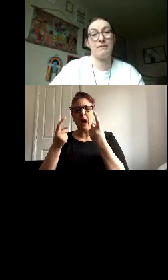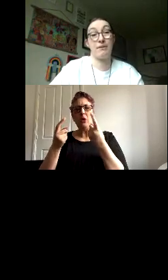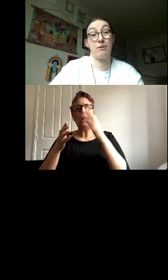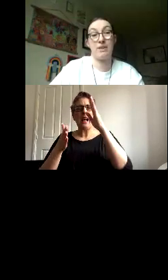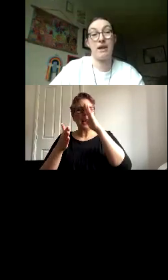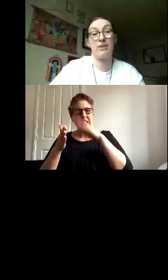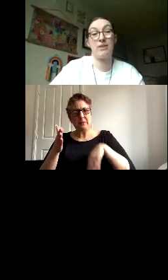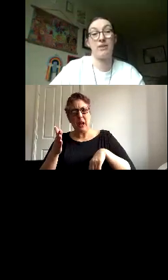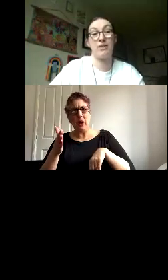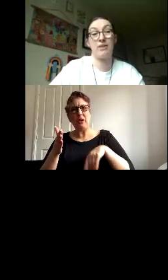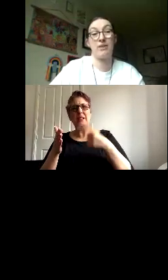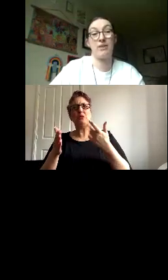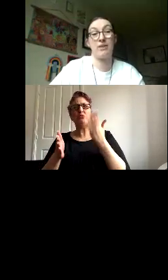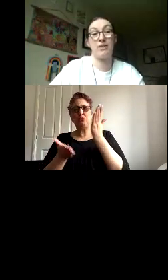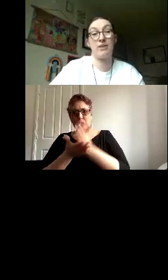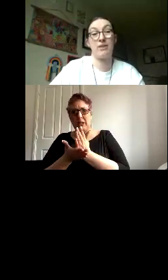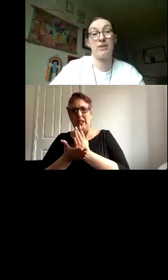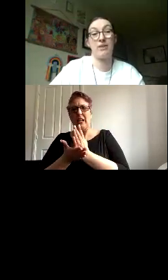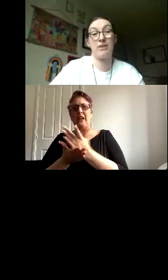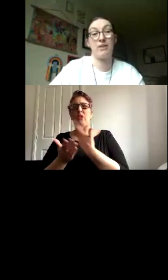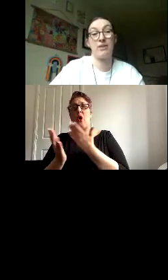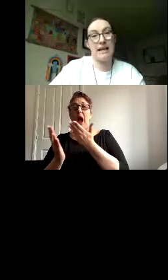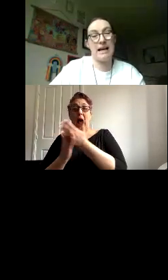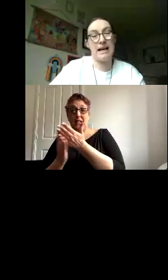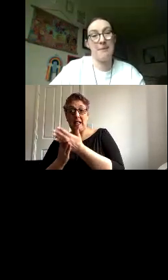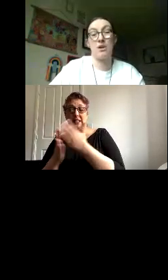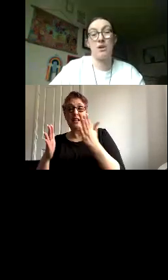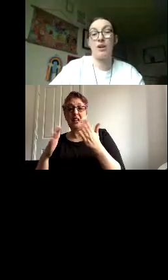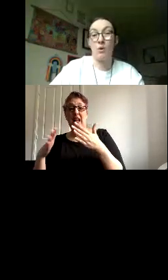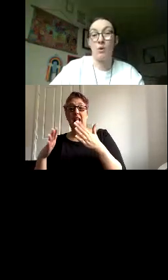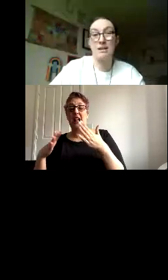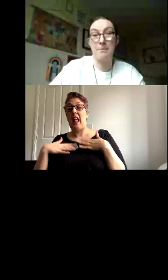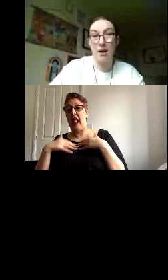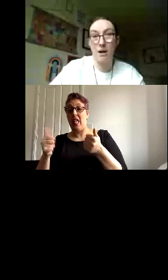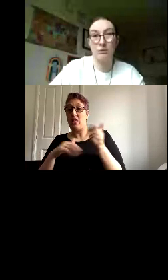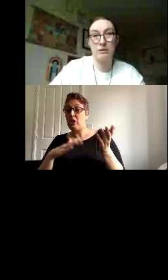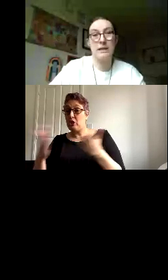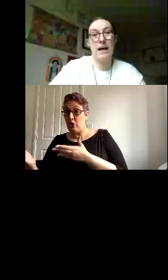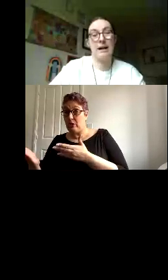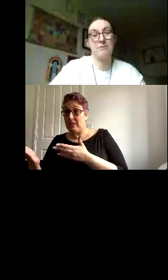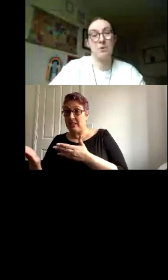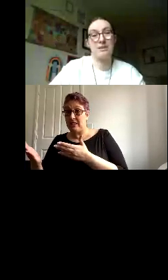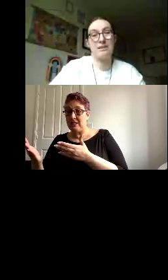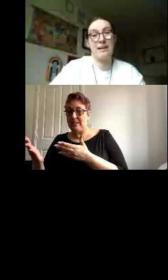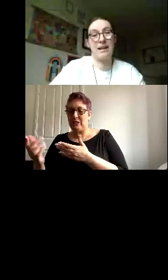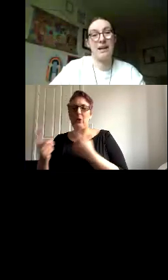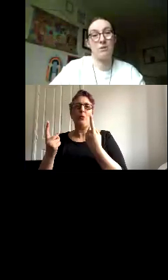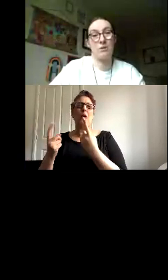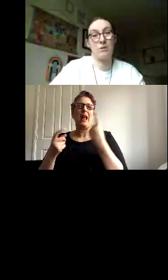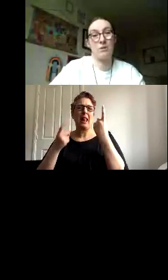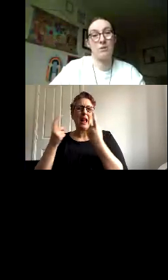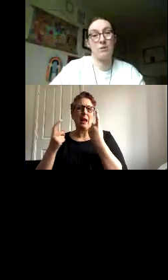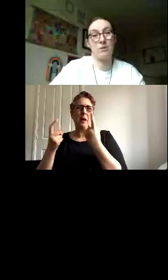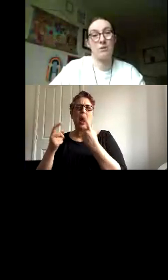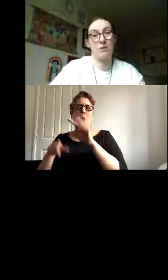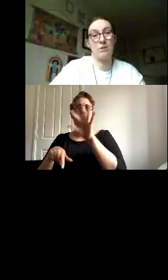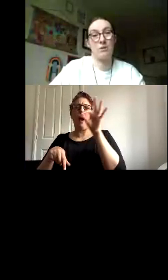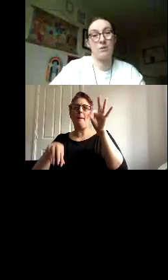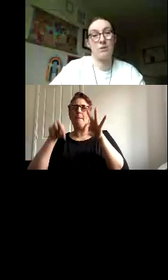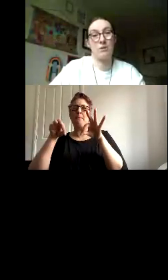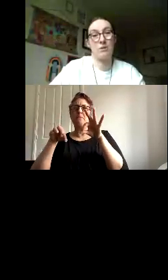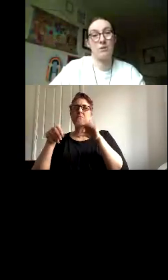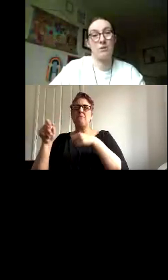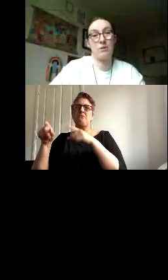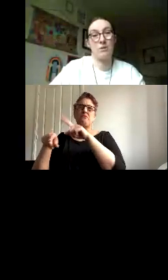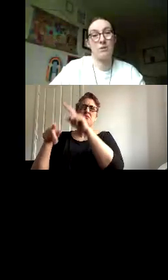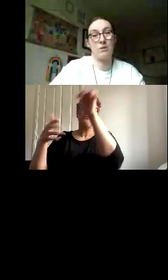with services. We're going to do a bit of a quiz, a poll, to understand the language and around